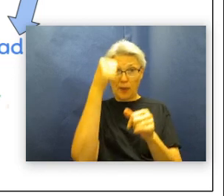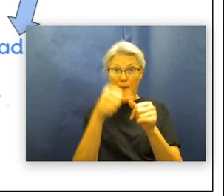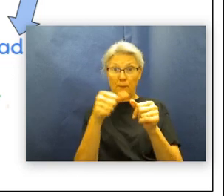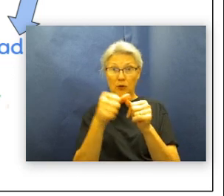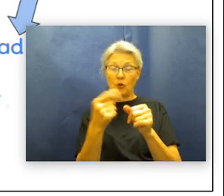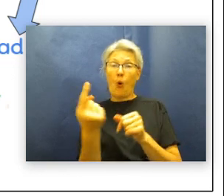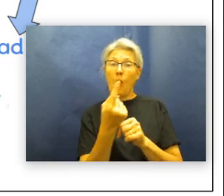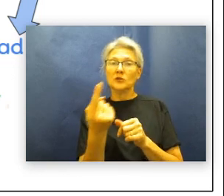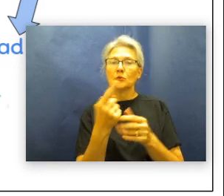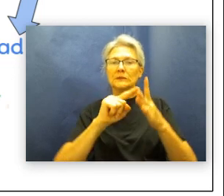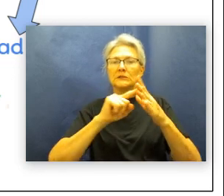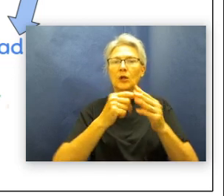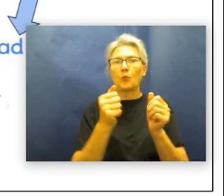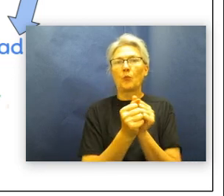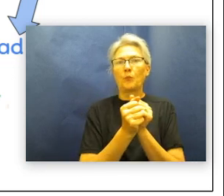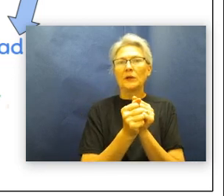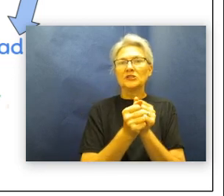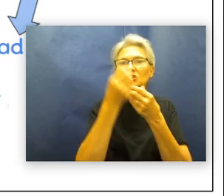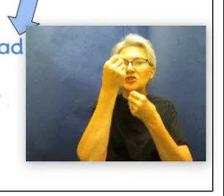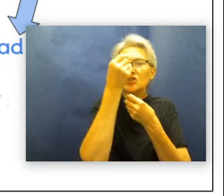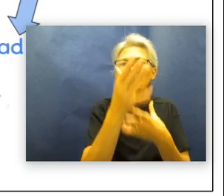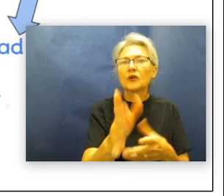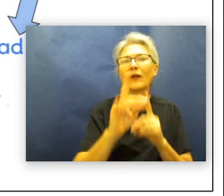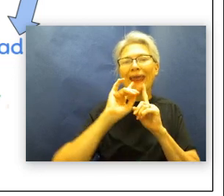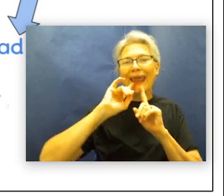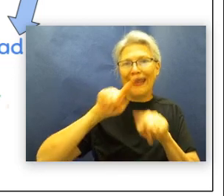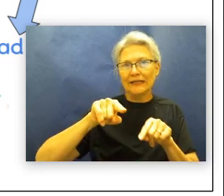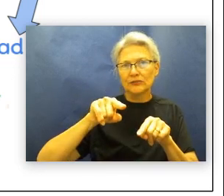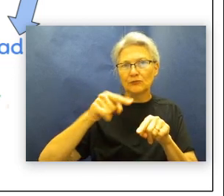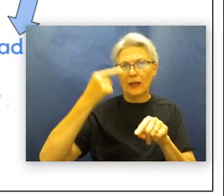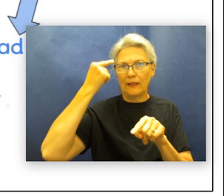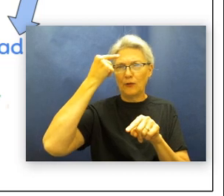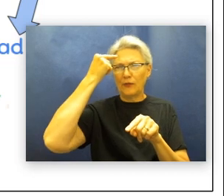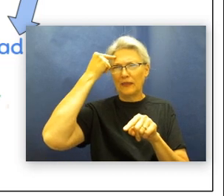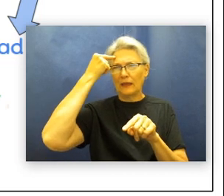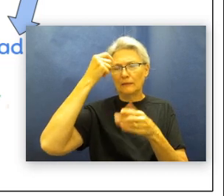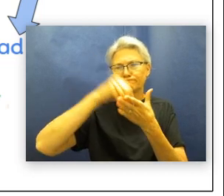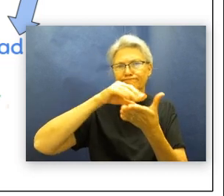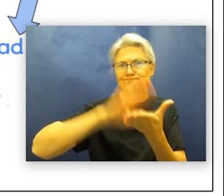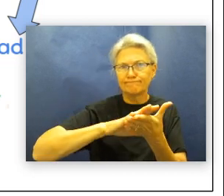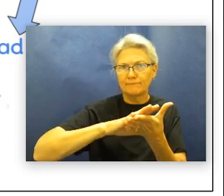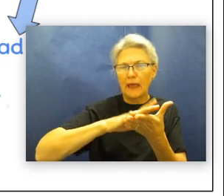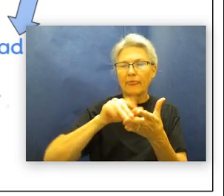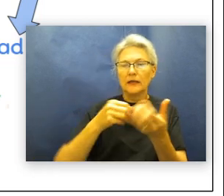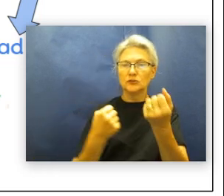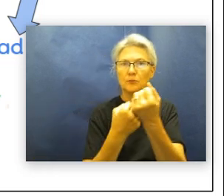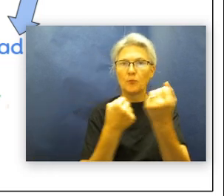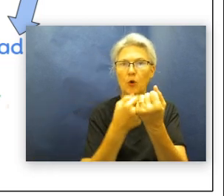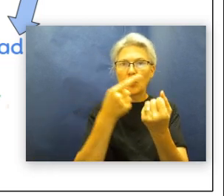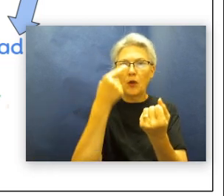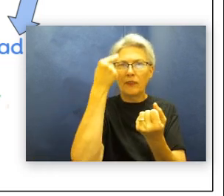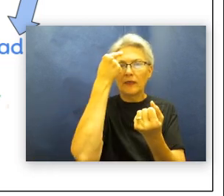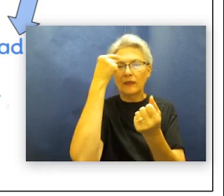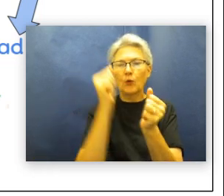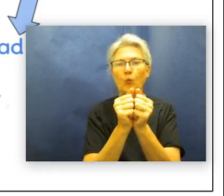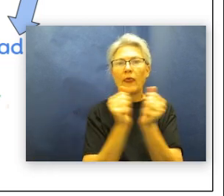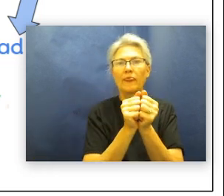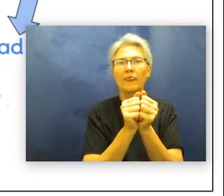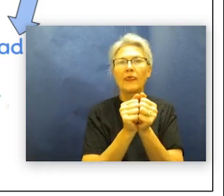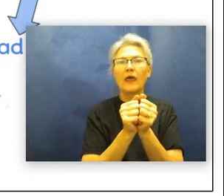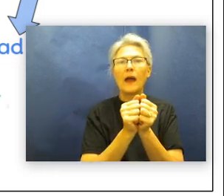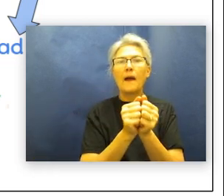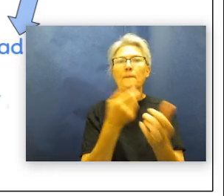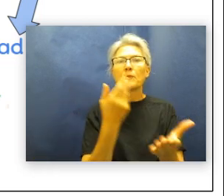you always want to start by sharing your answer and thinking. Then, you're supporting your thinking with text